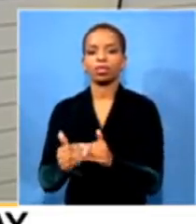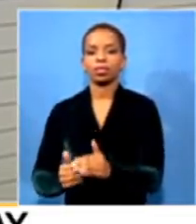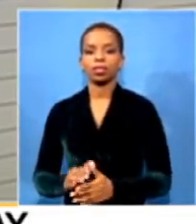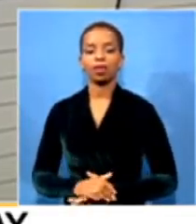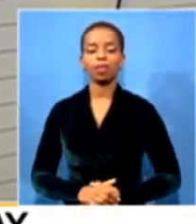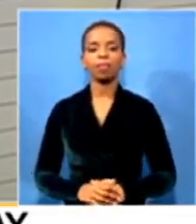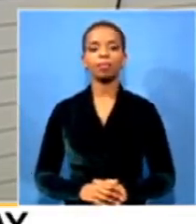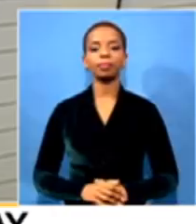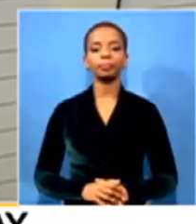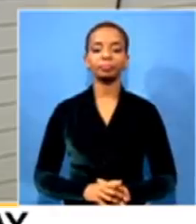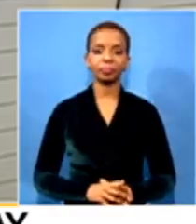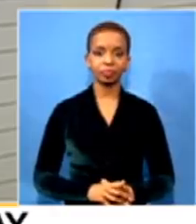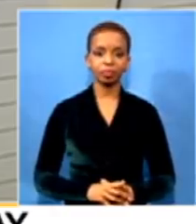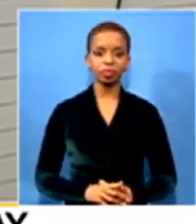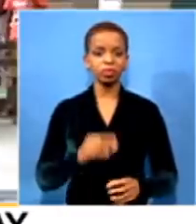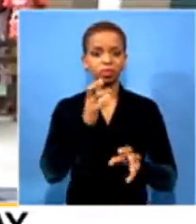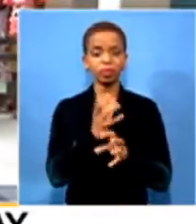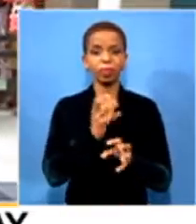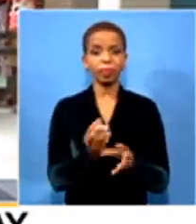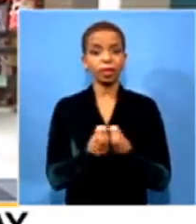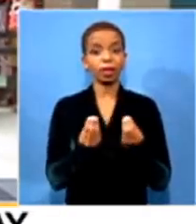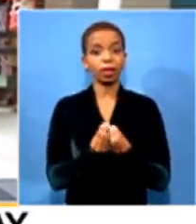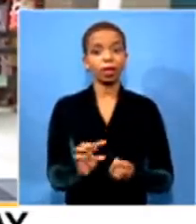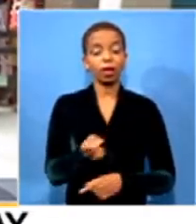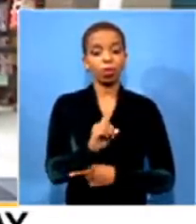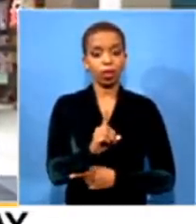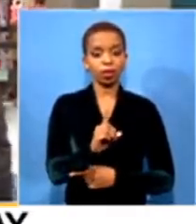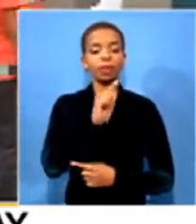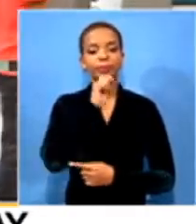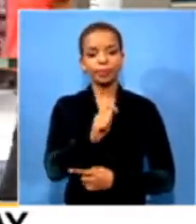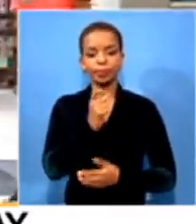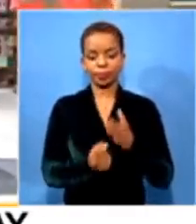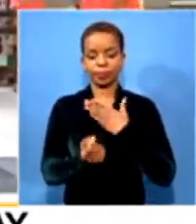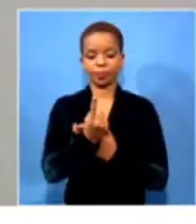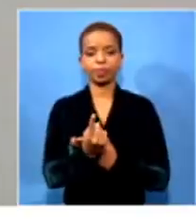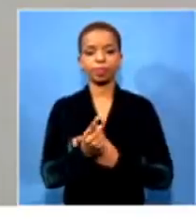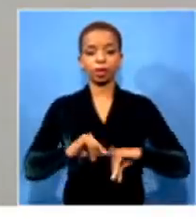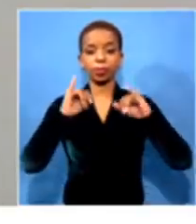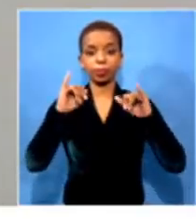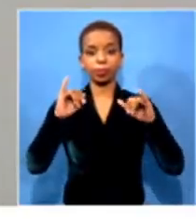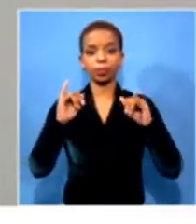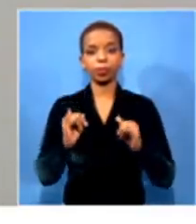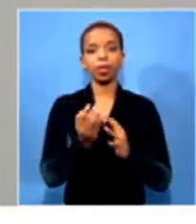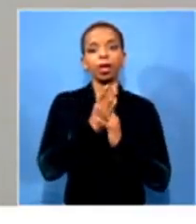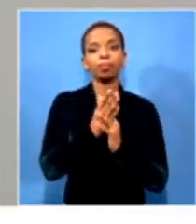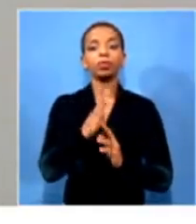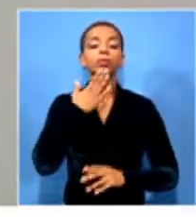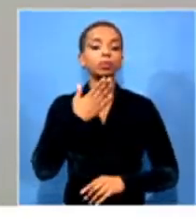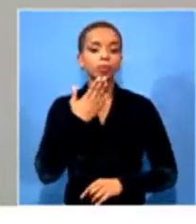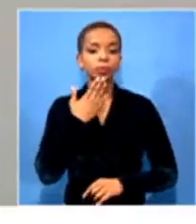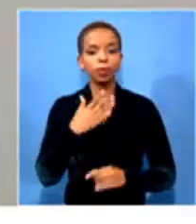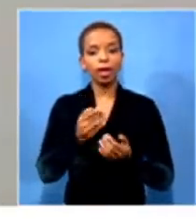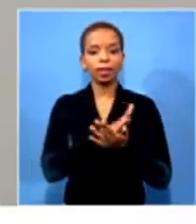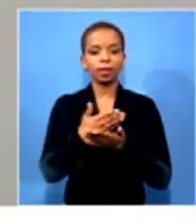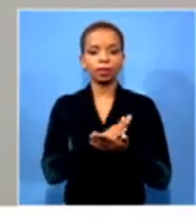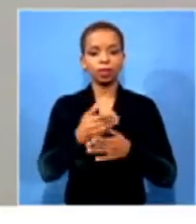The difficult thing, of course, is that you've got this inherent tension between the shareholder being represented by the Department of Public Enterprises